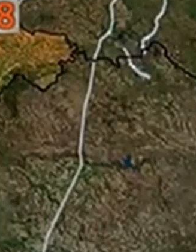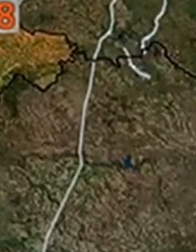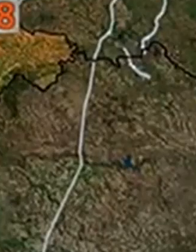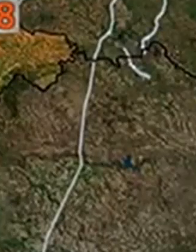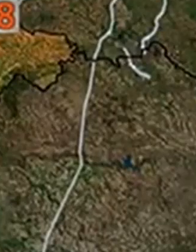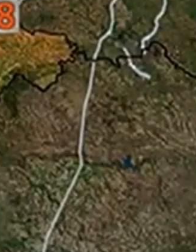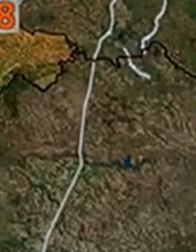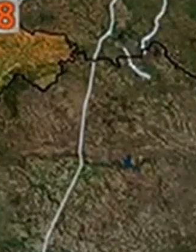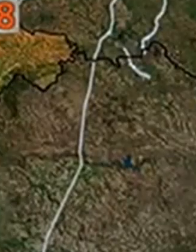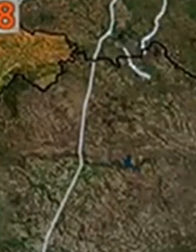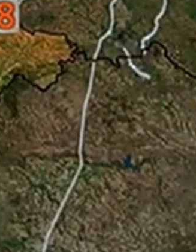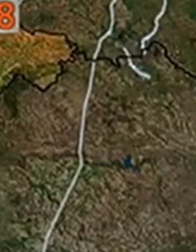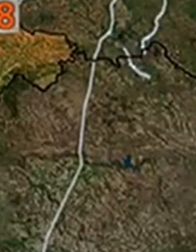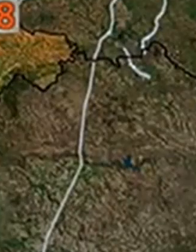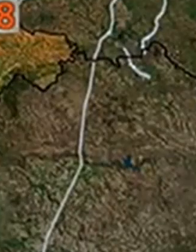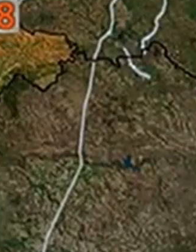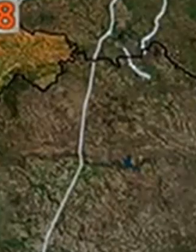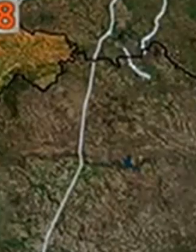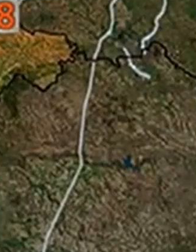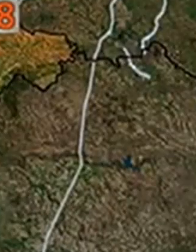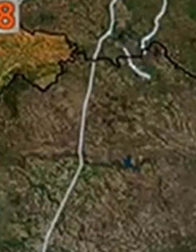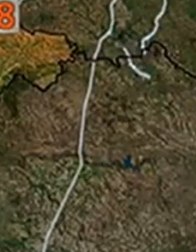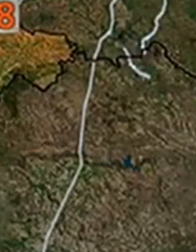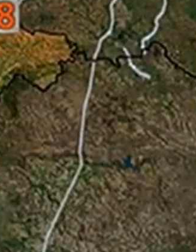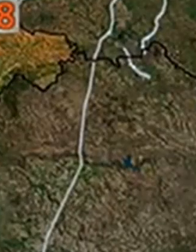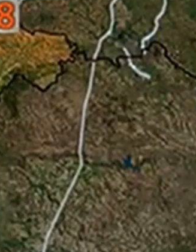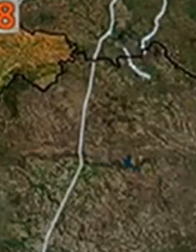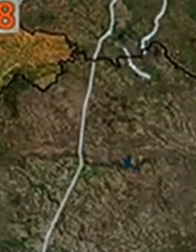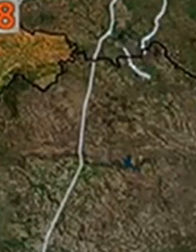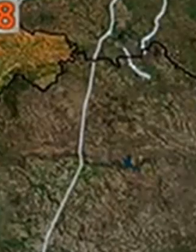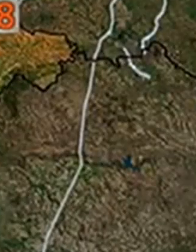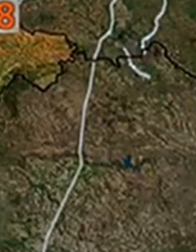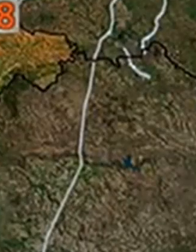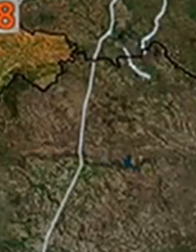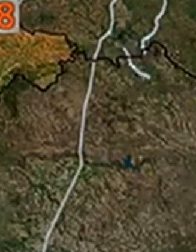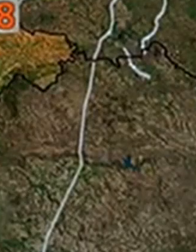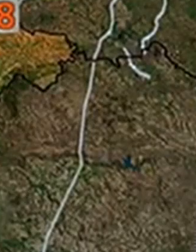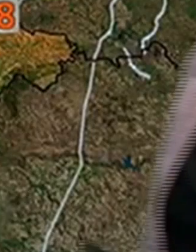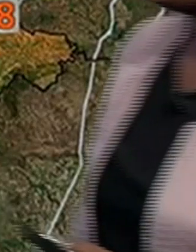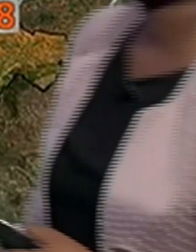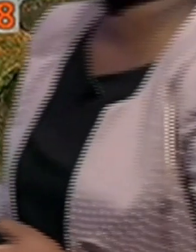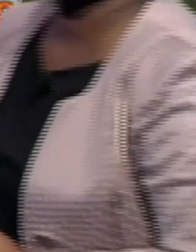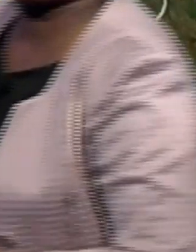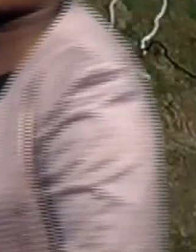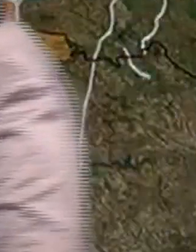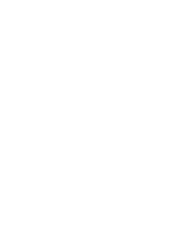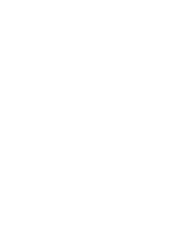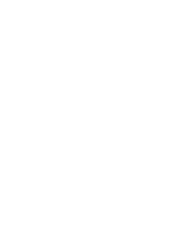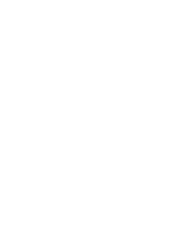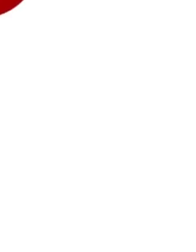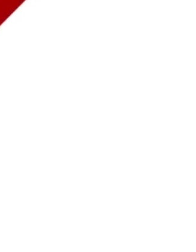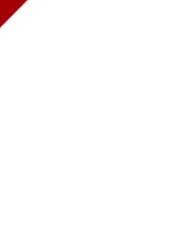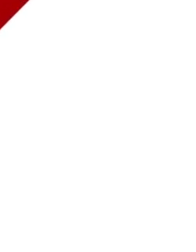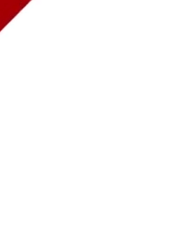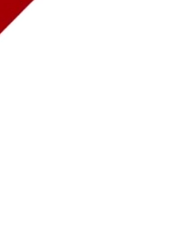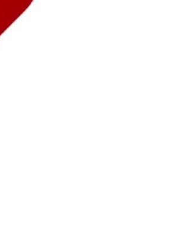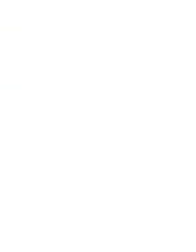lebella province ya Northwest teng Rustenburg e tla beke me go di grata di le 12 le bosupa Lichtenburg 12 le bosupa me